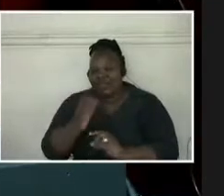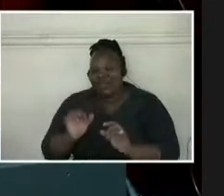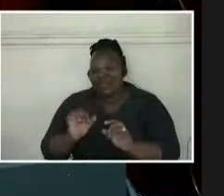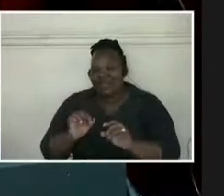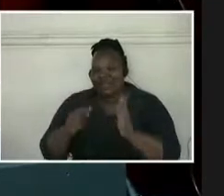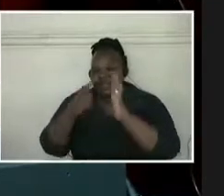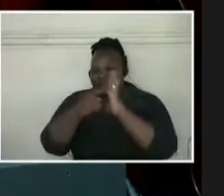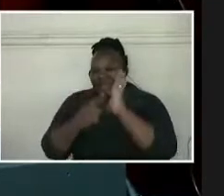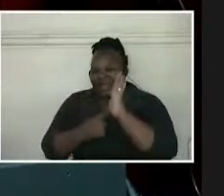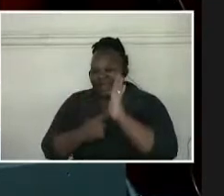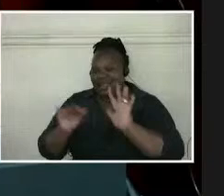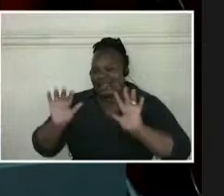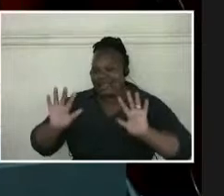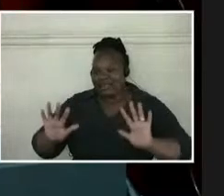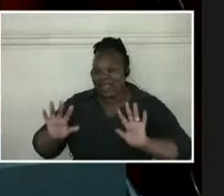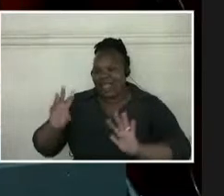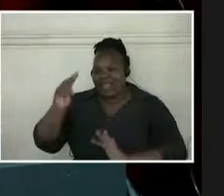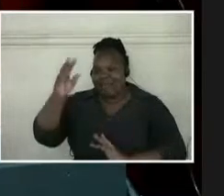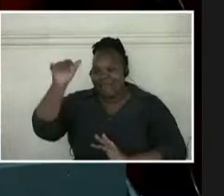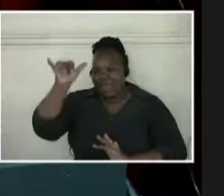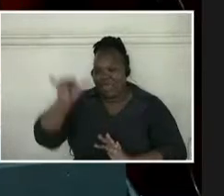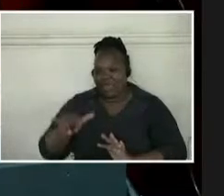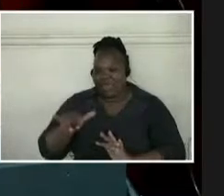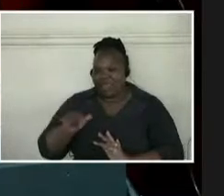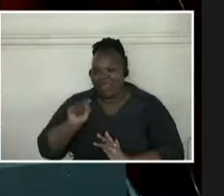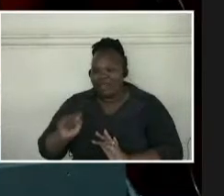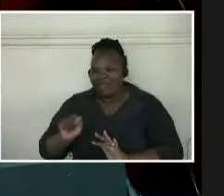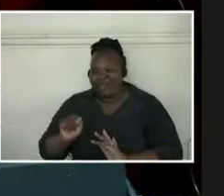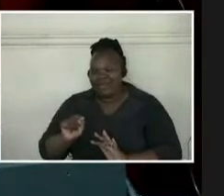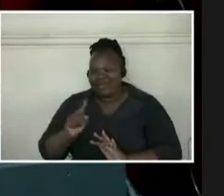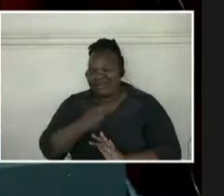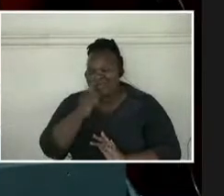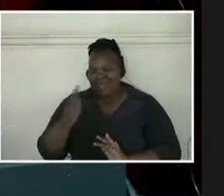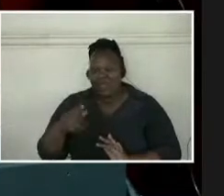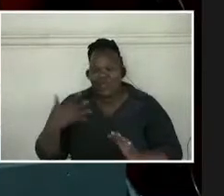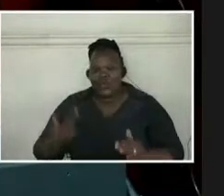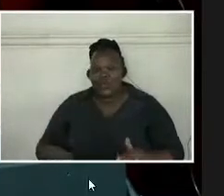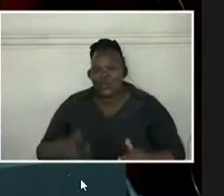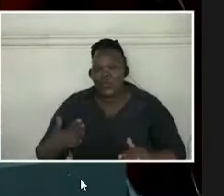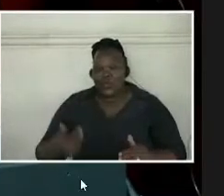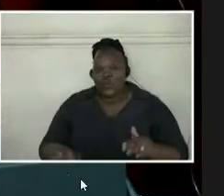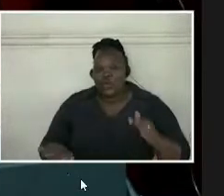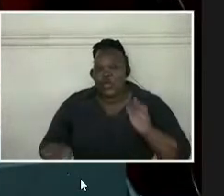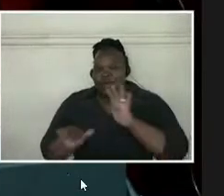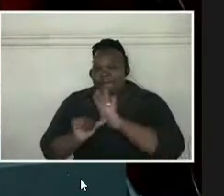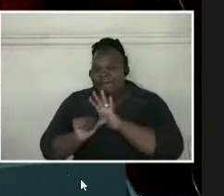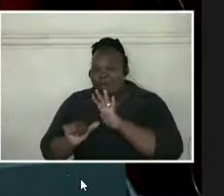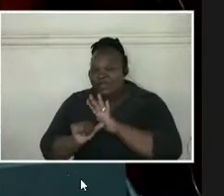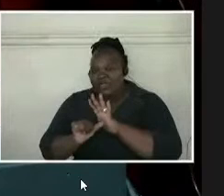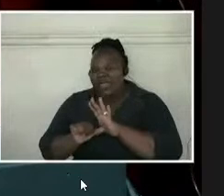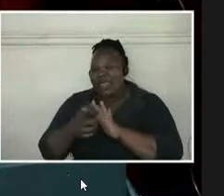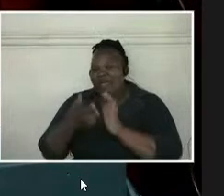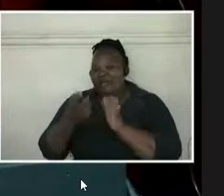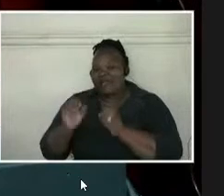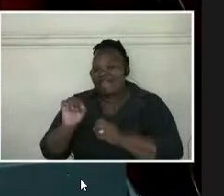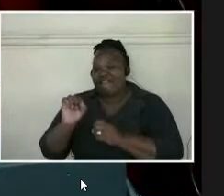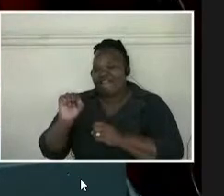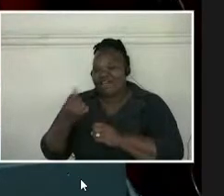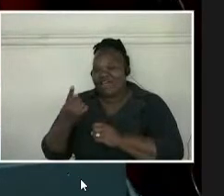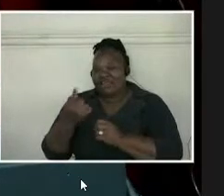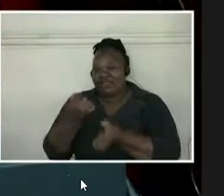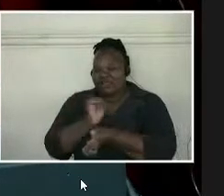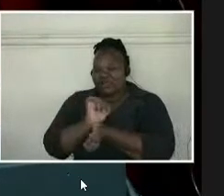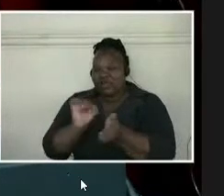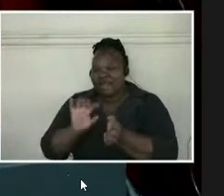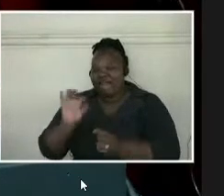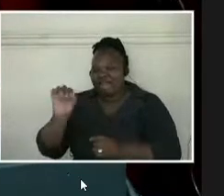may this day will always be significant in south africa as our first democratic elected and